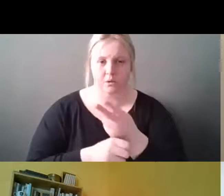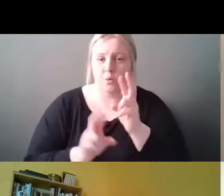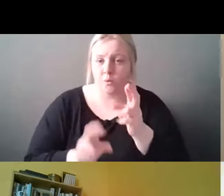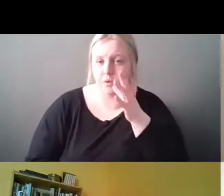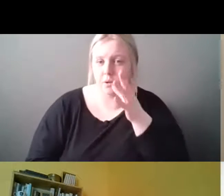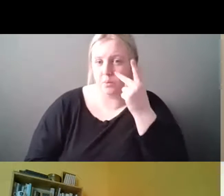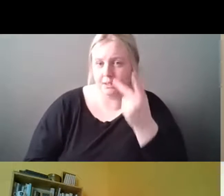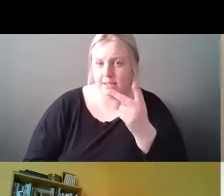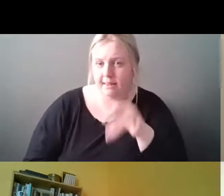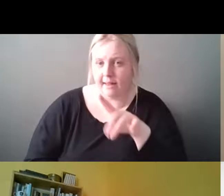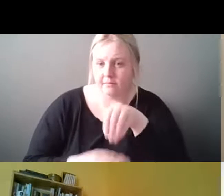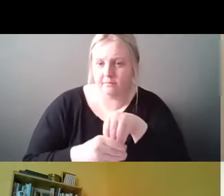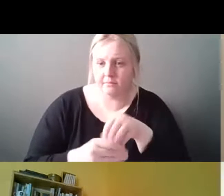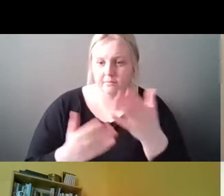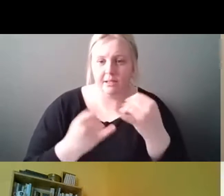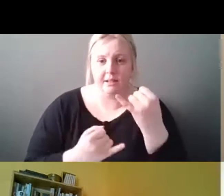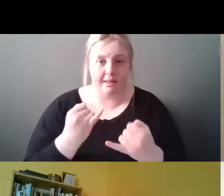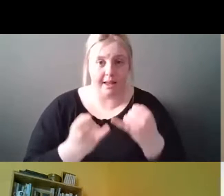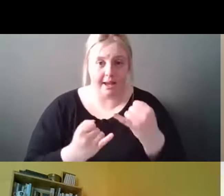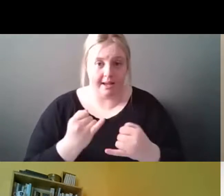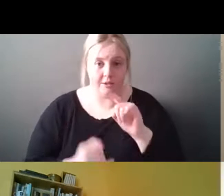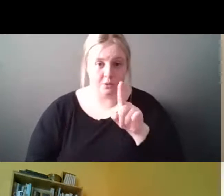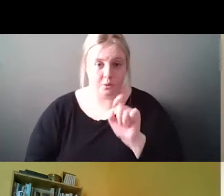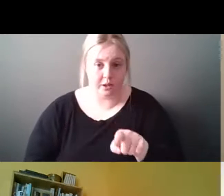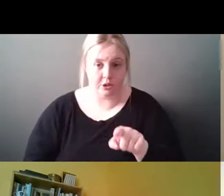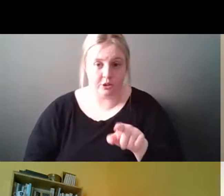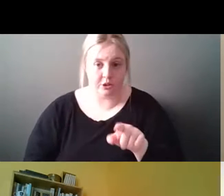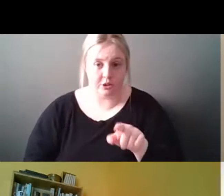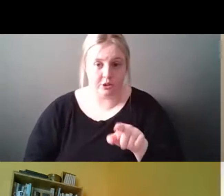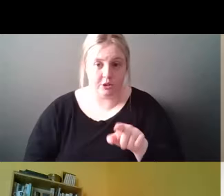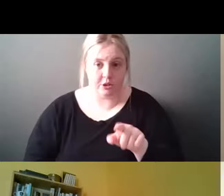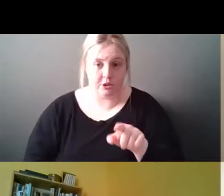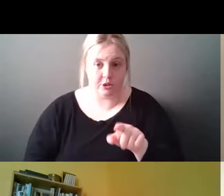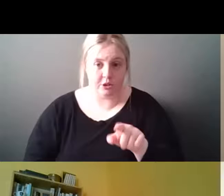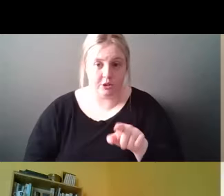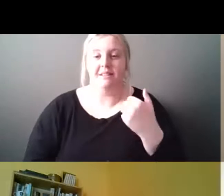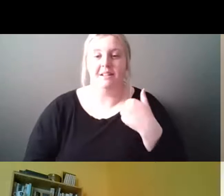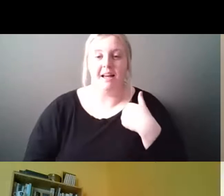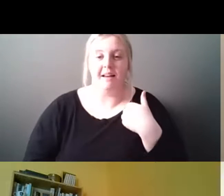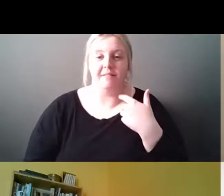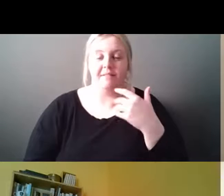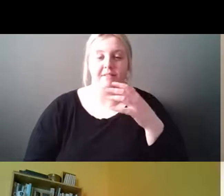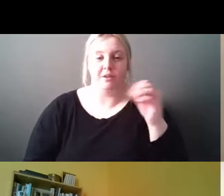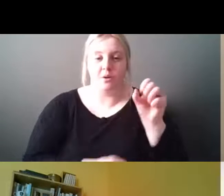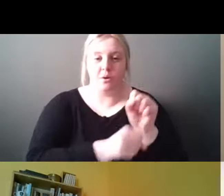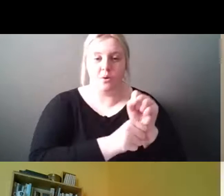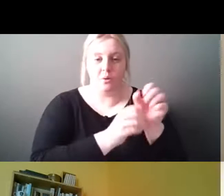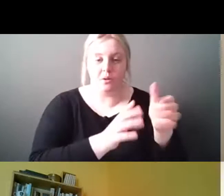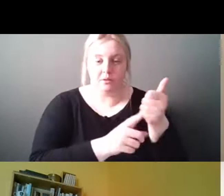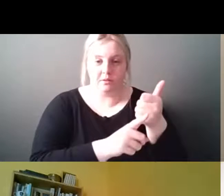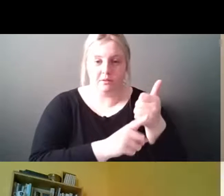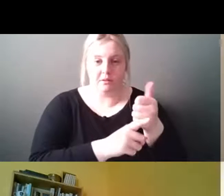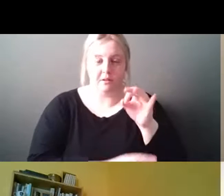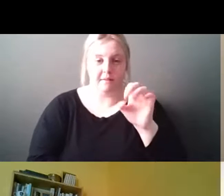Great, thank you. And then last one for the road, because we're getting there. You have a colleague that's a postdoctoral fellow at the